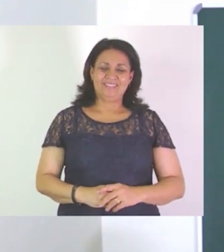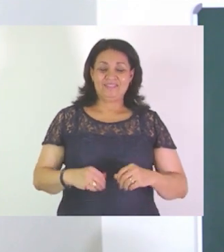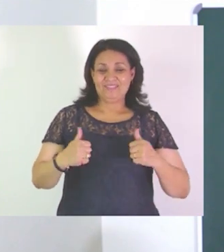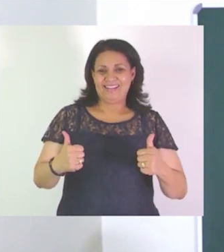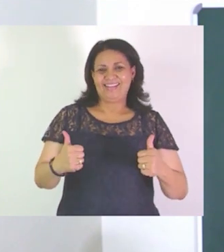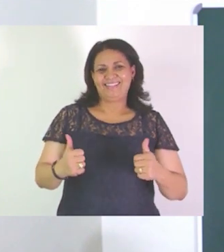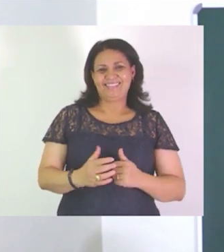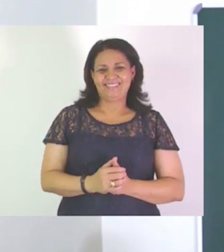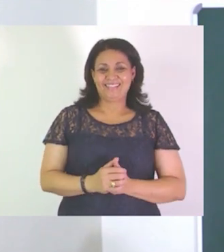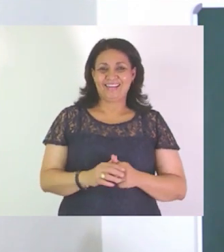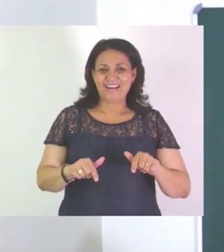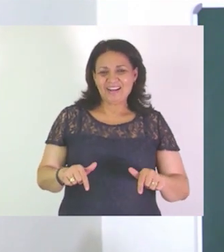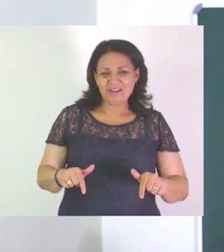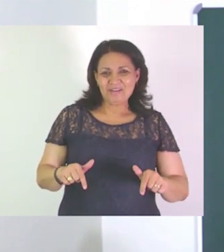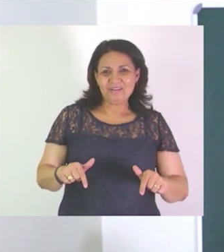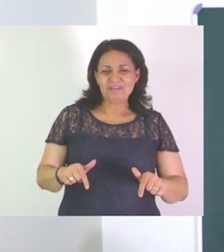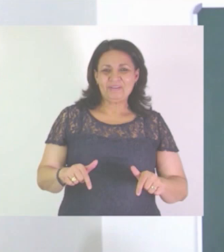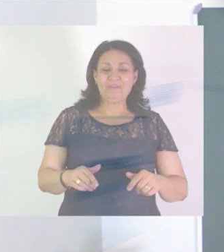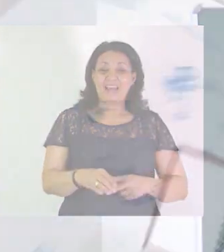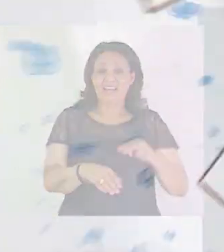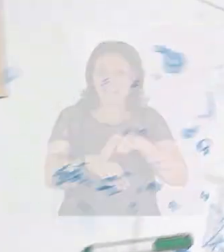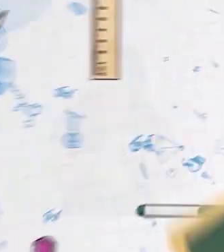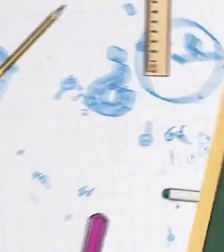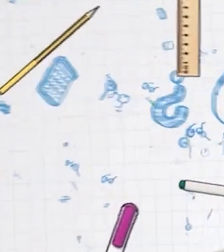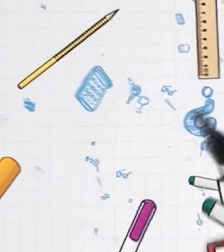done. Now we are ready to begin.